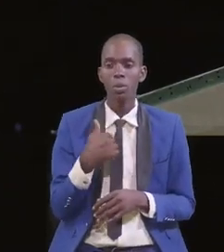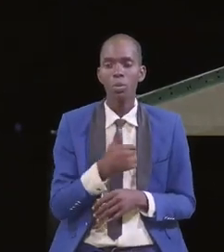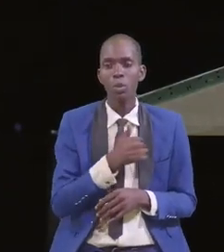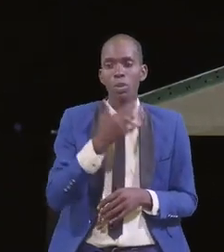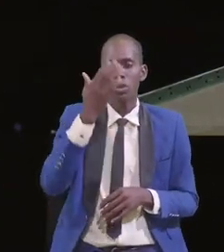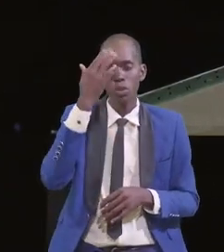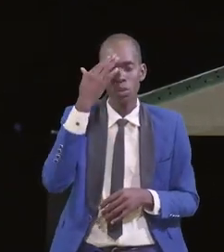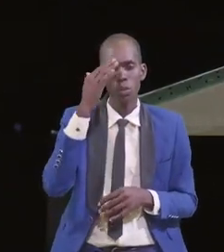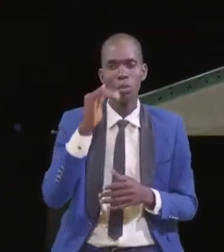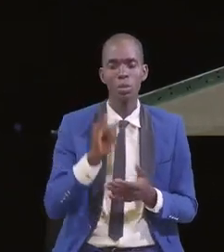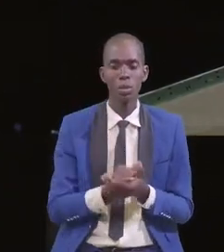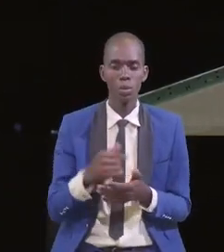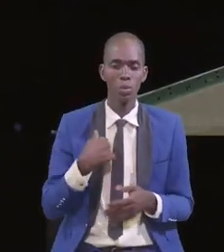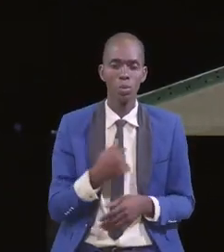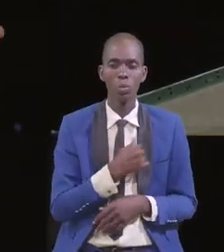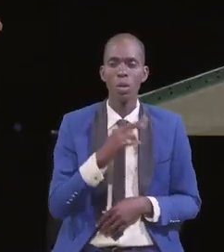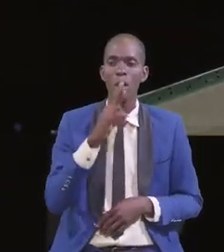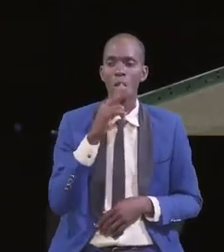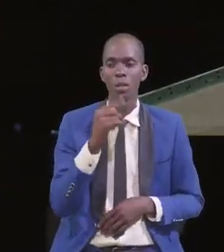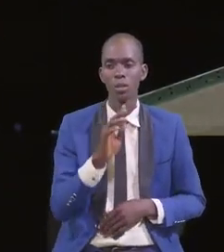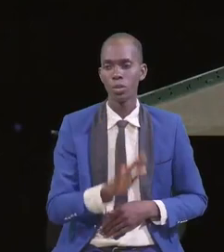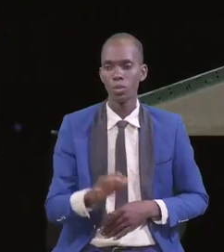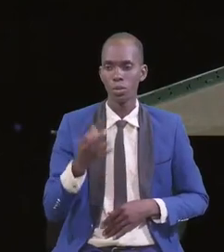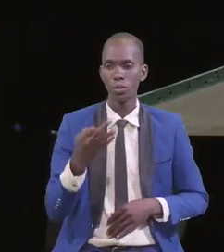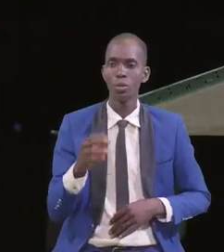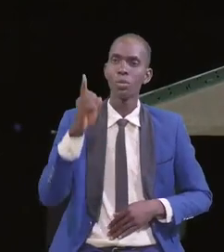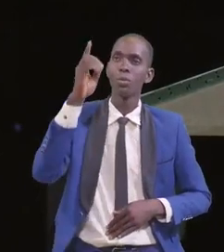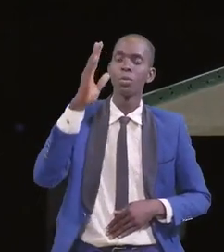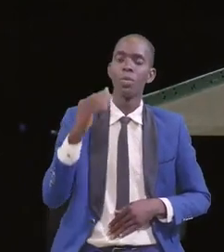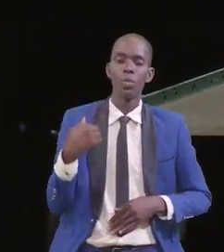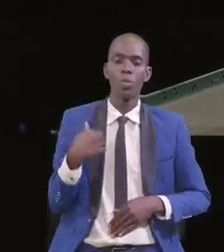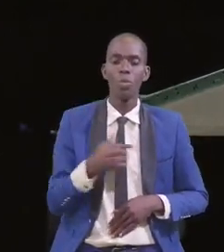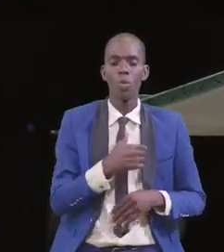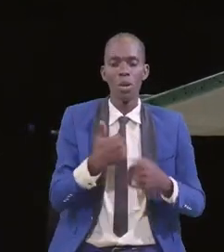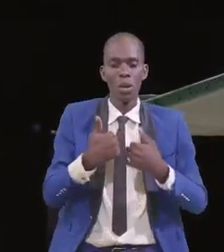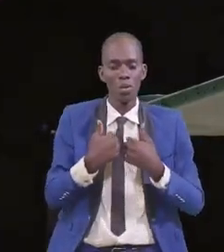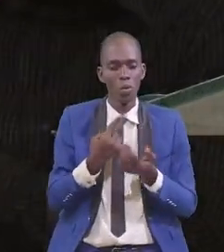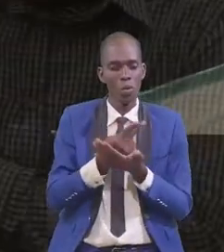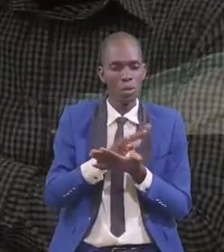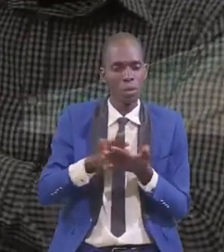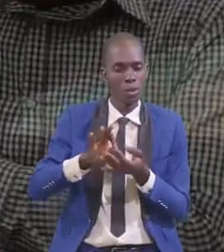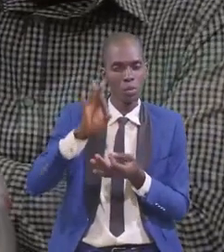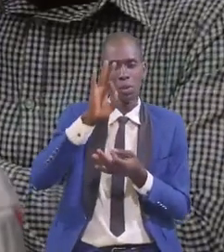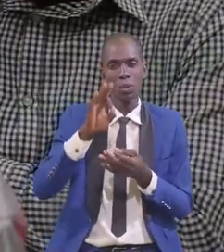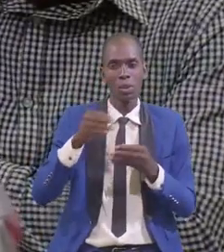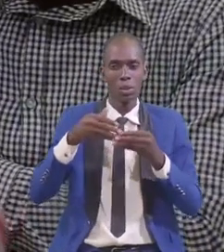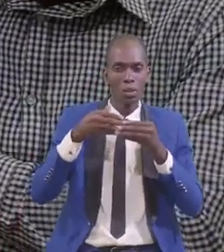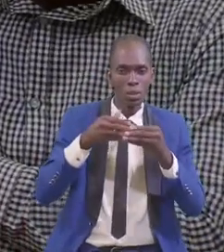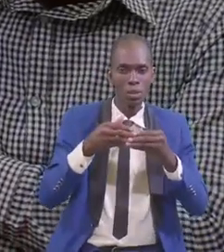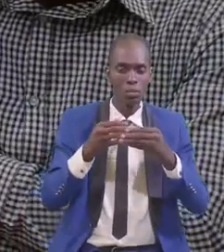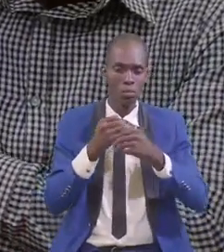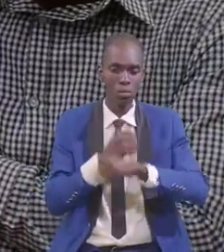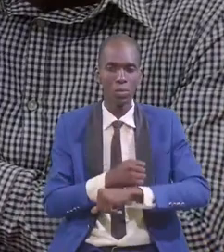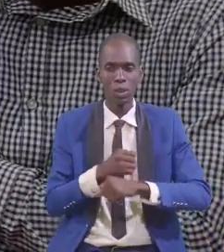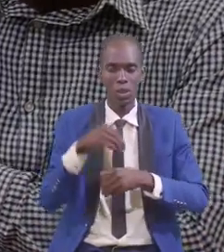we're the children of God. We have the Holy Spirit guiding, leading, witnessing within